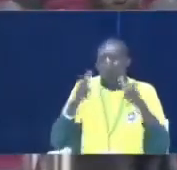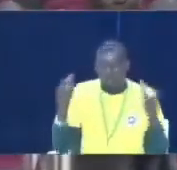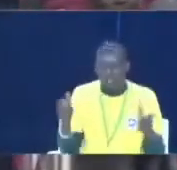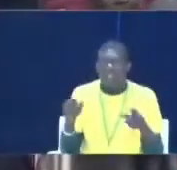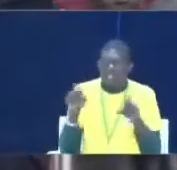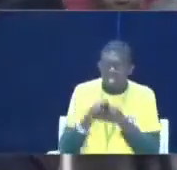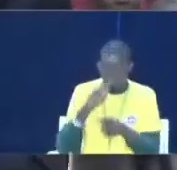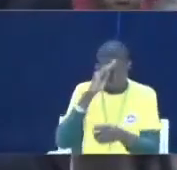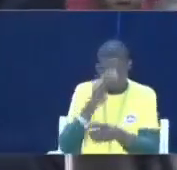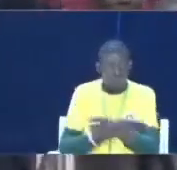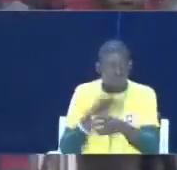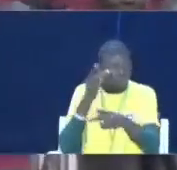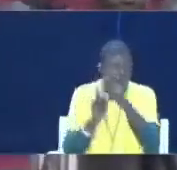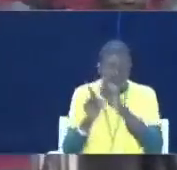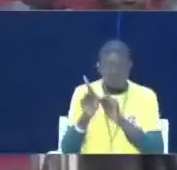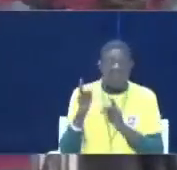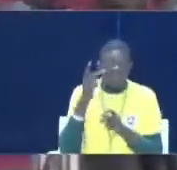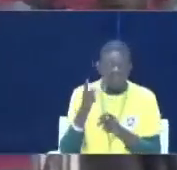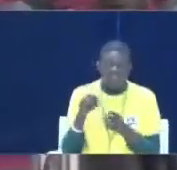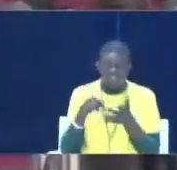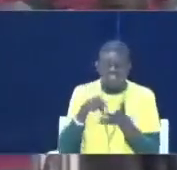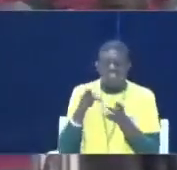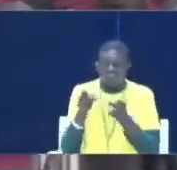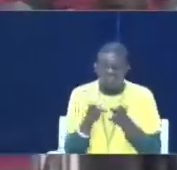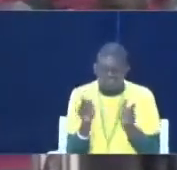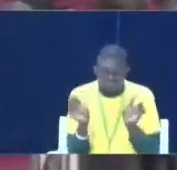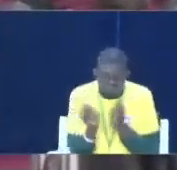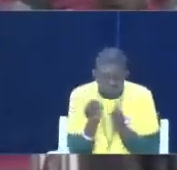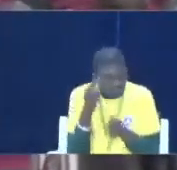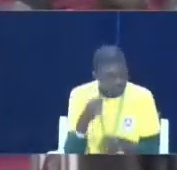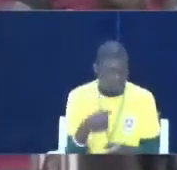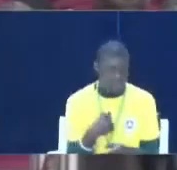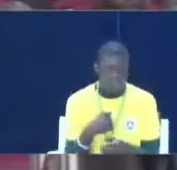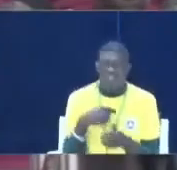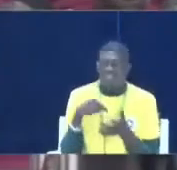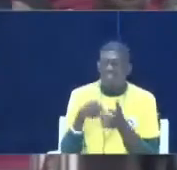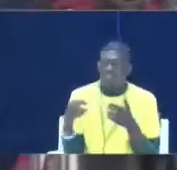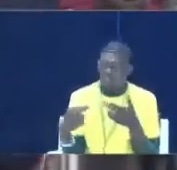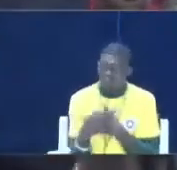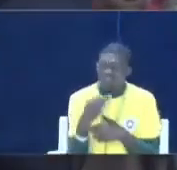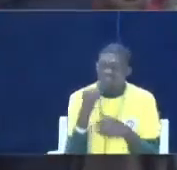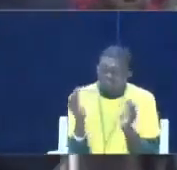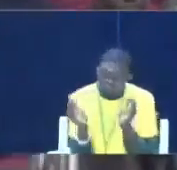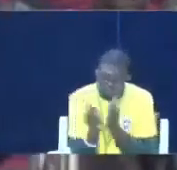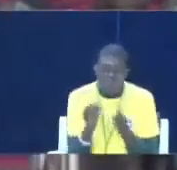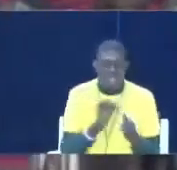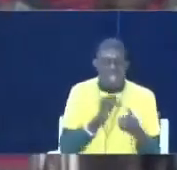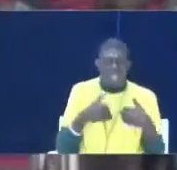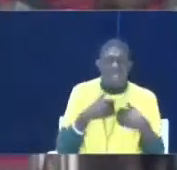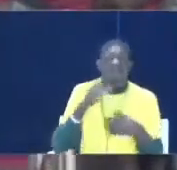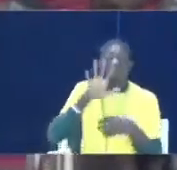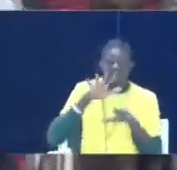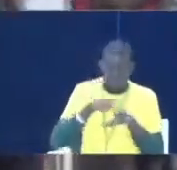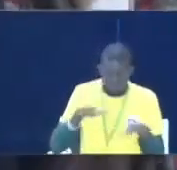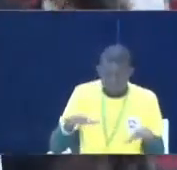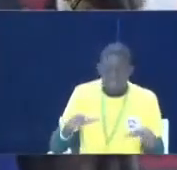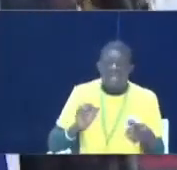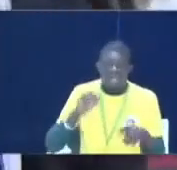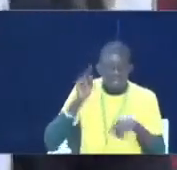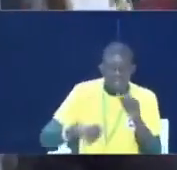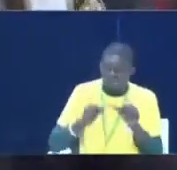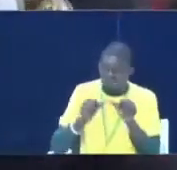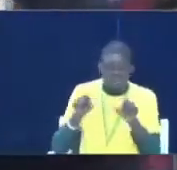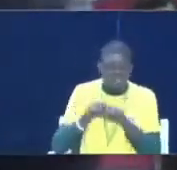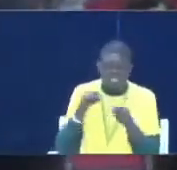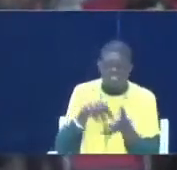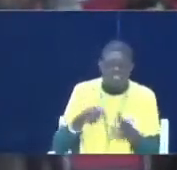Like the sons of the prophet. You've said, this place is too small for me. This one room is too small for me. I have 5 children and I can't continue